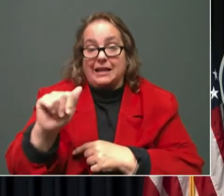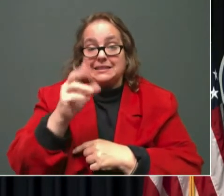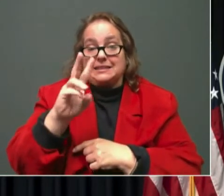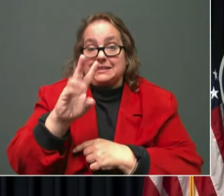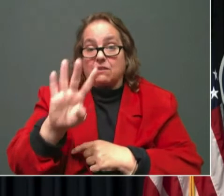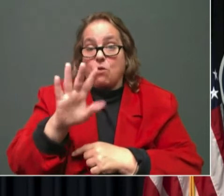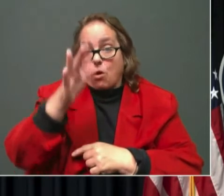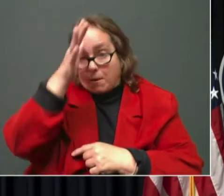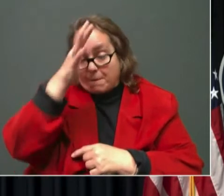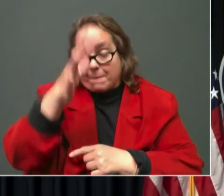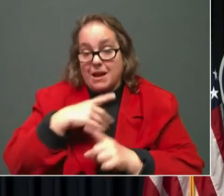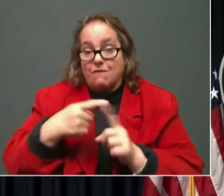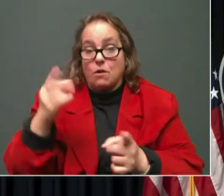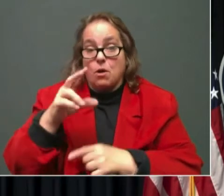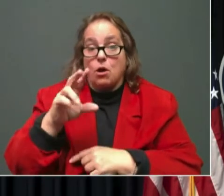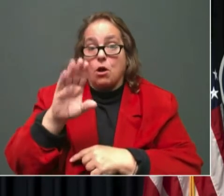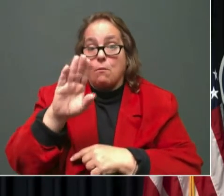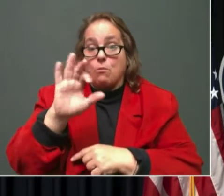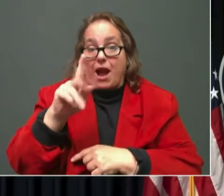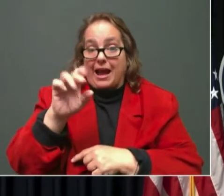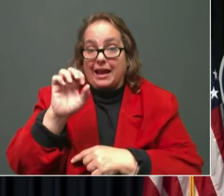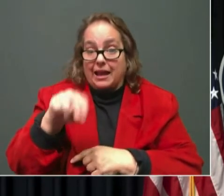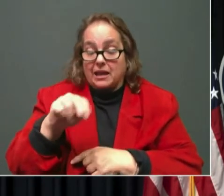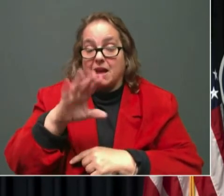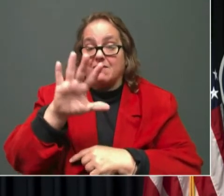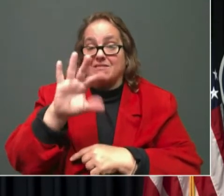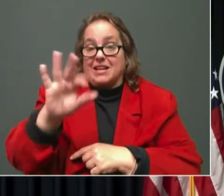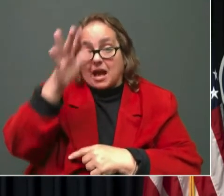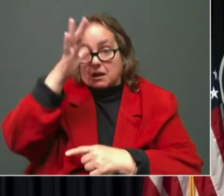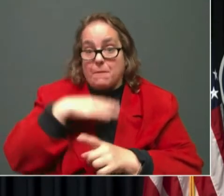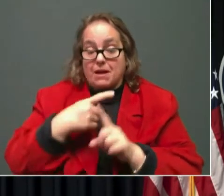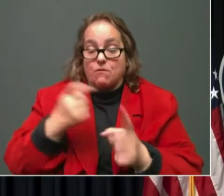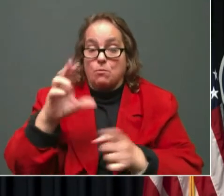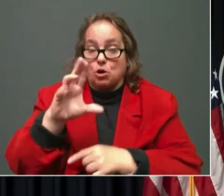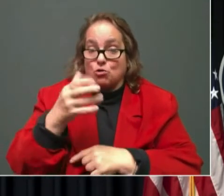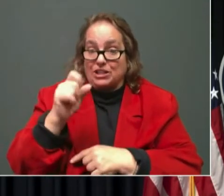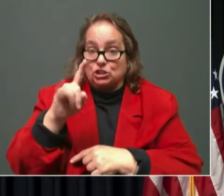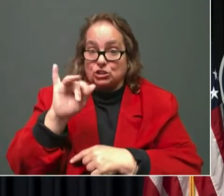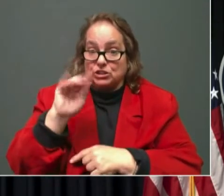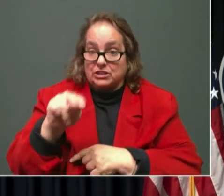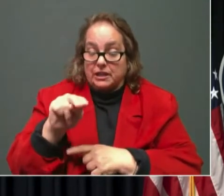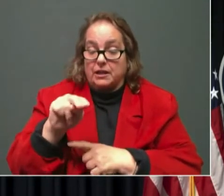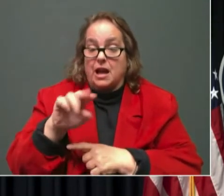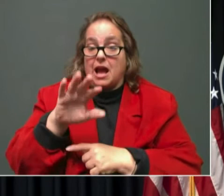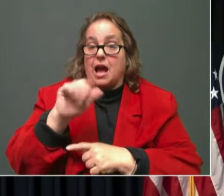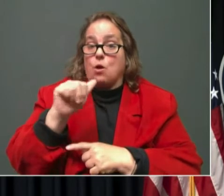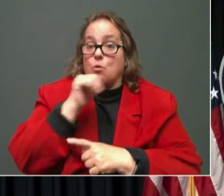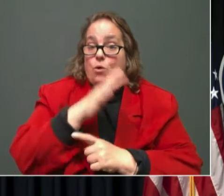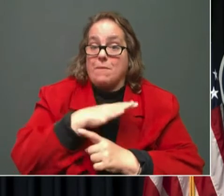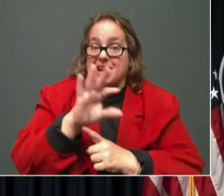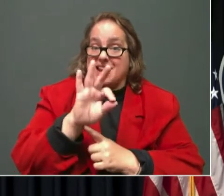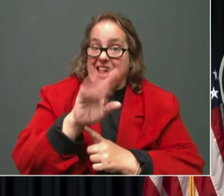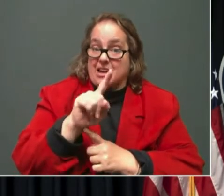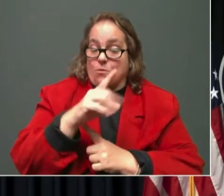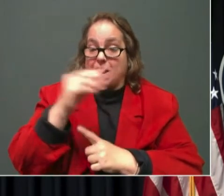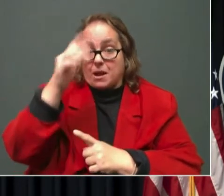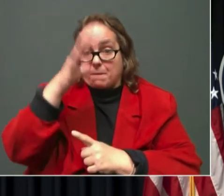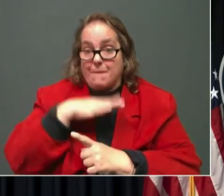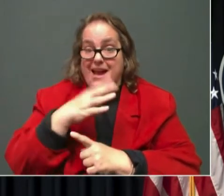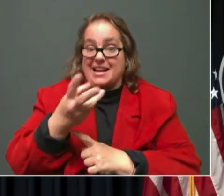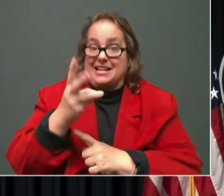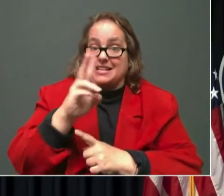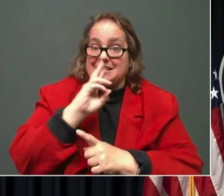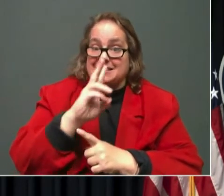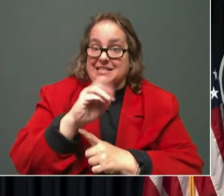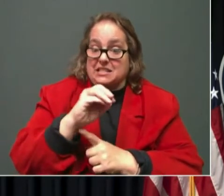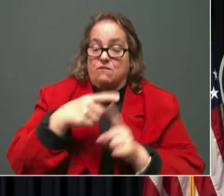from Bracken, a 59-year-old man from Christian, a woman aged 91 and a man aged 60, both from Fayette